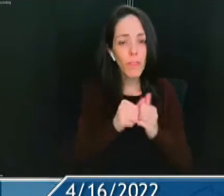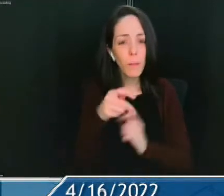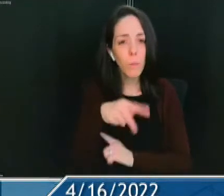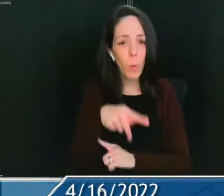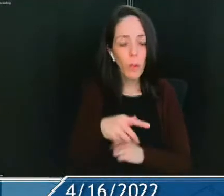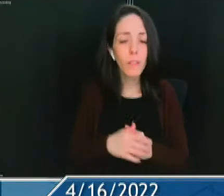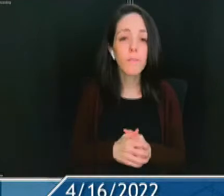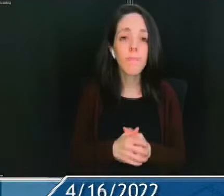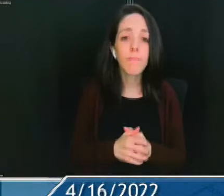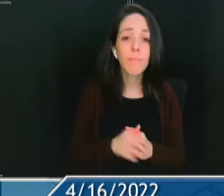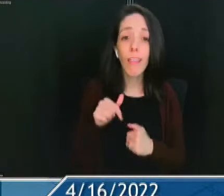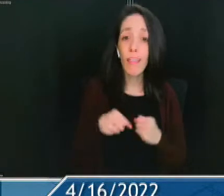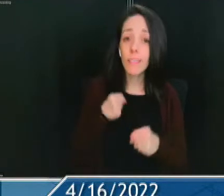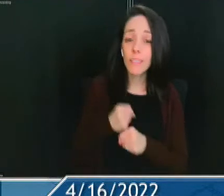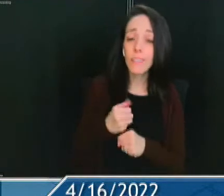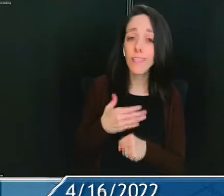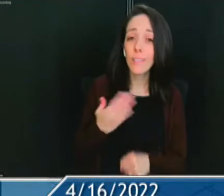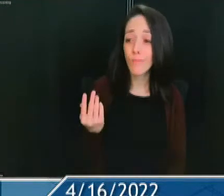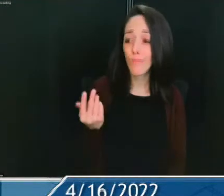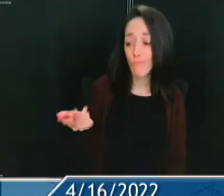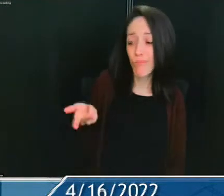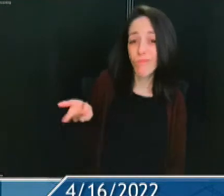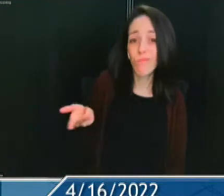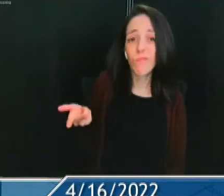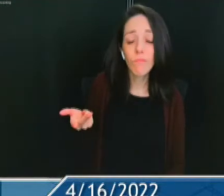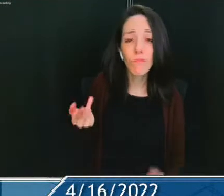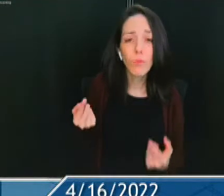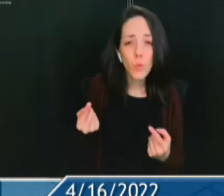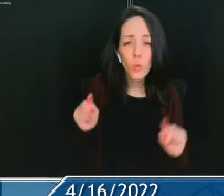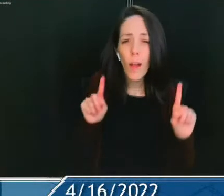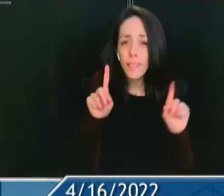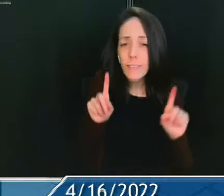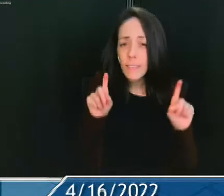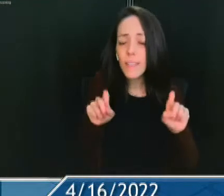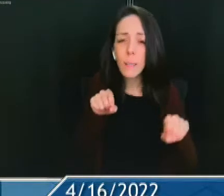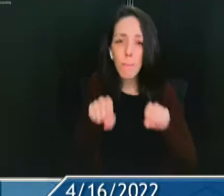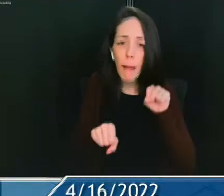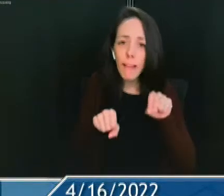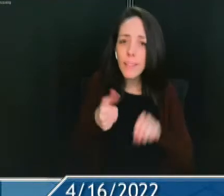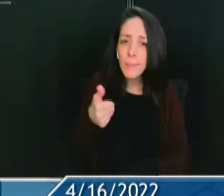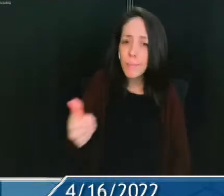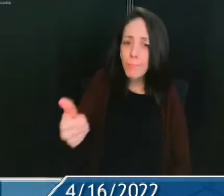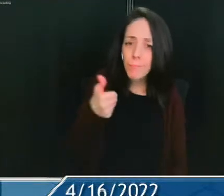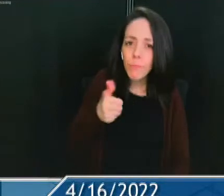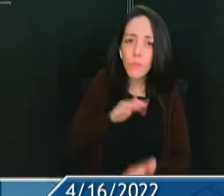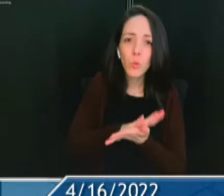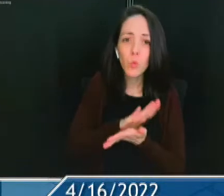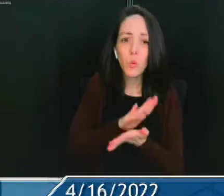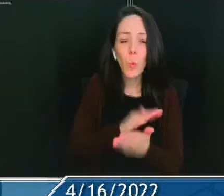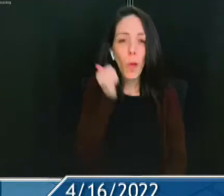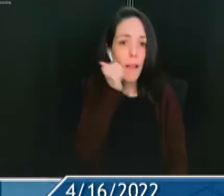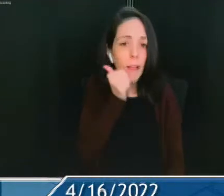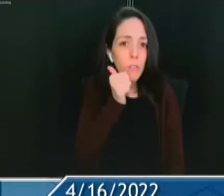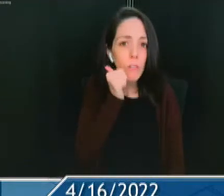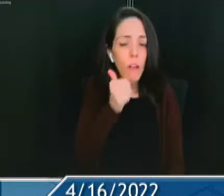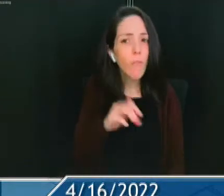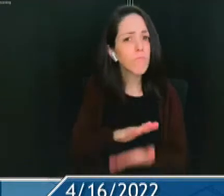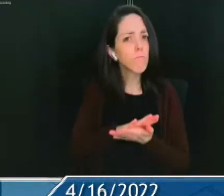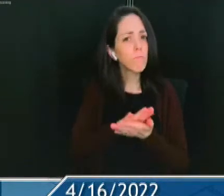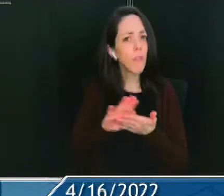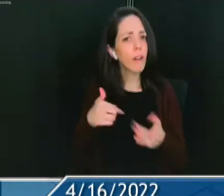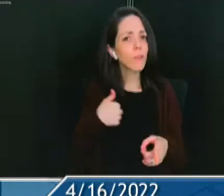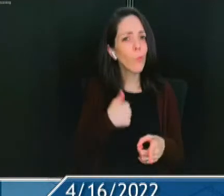an experiment. We tried biking to school, to and from school every day. And it's been really nice. We thought the rain would be terrible, but actually it